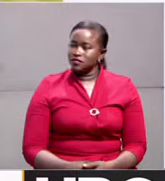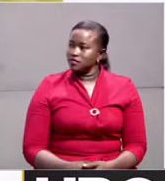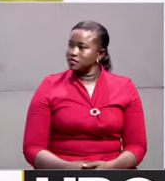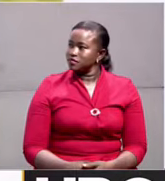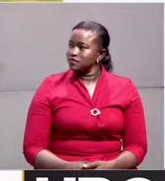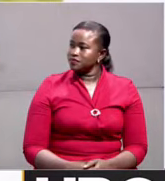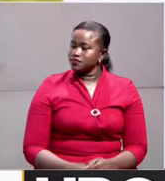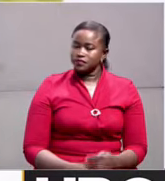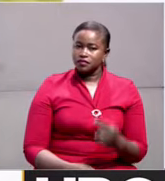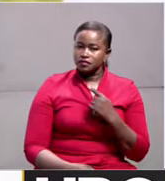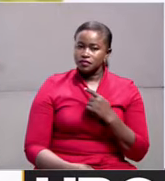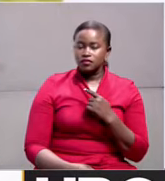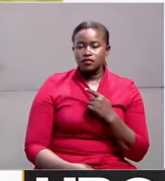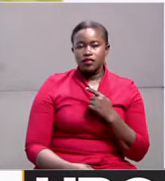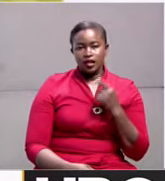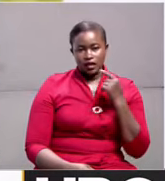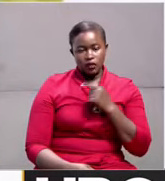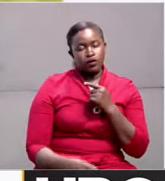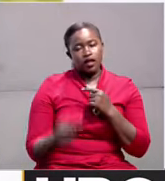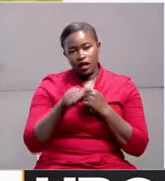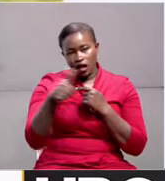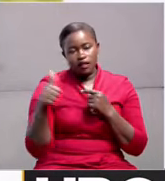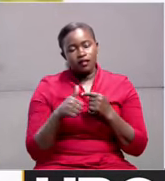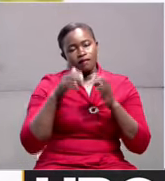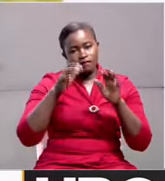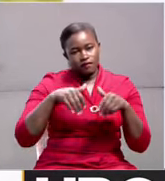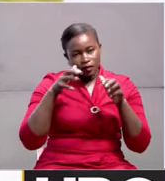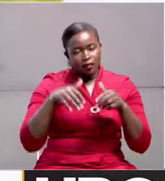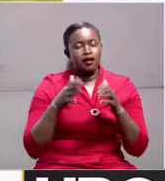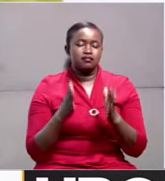Now that was another of the farmers